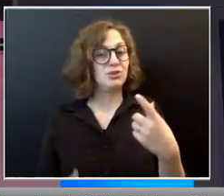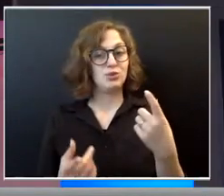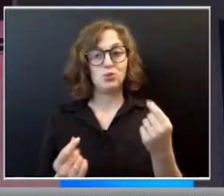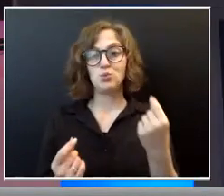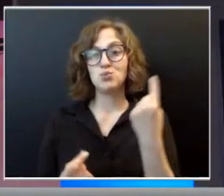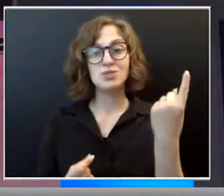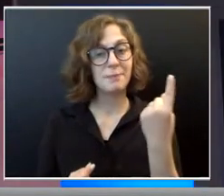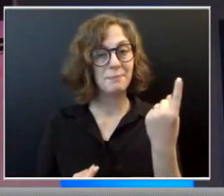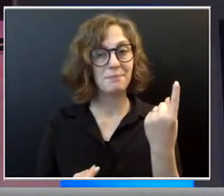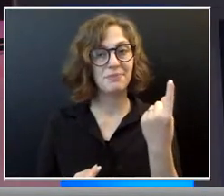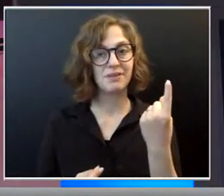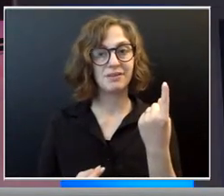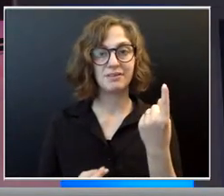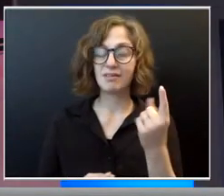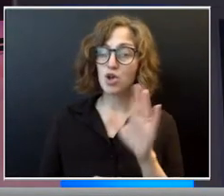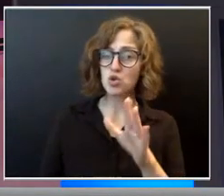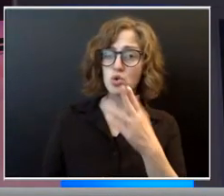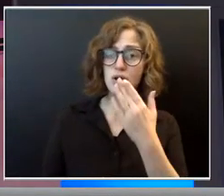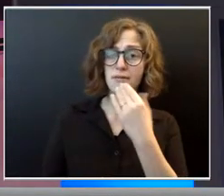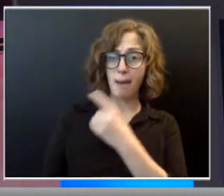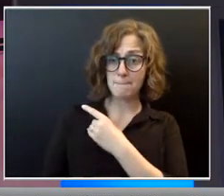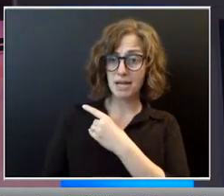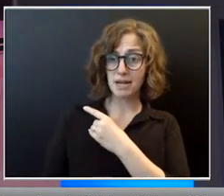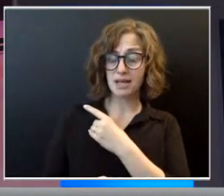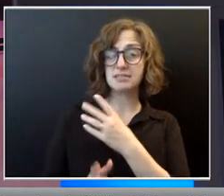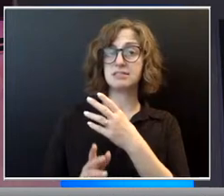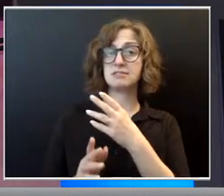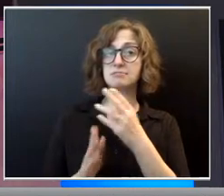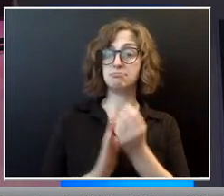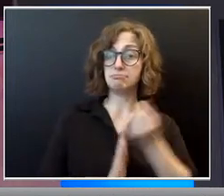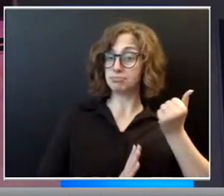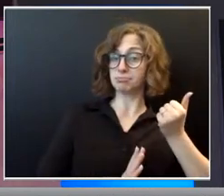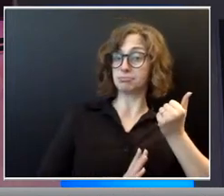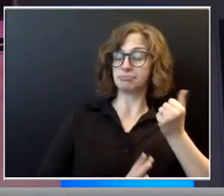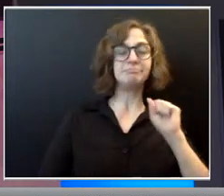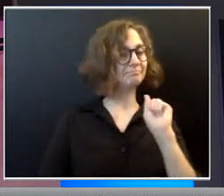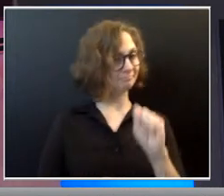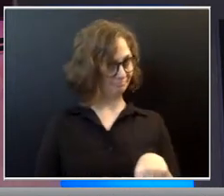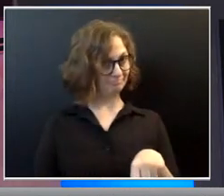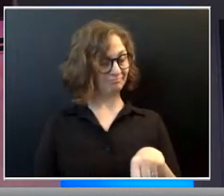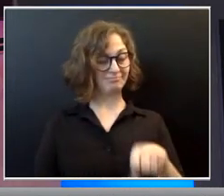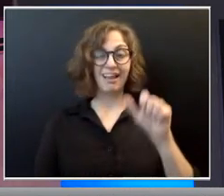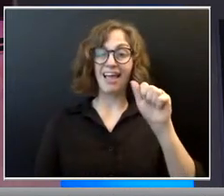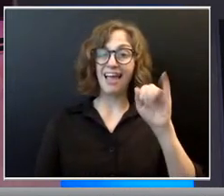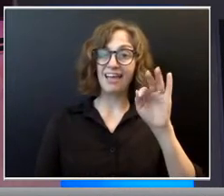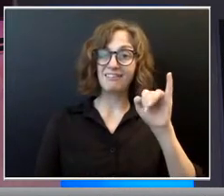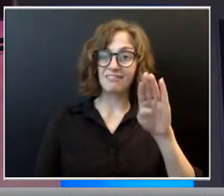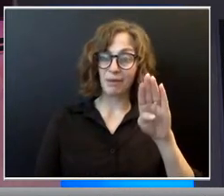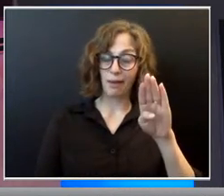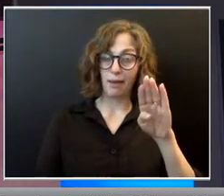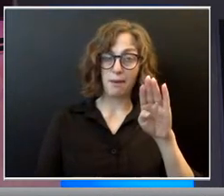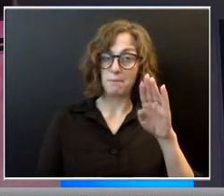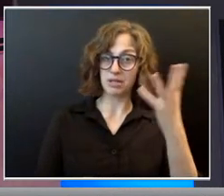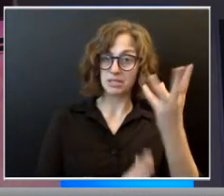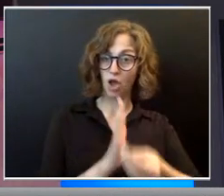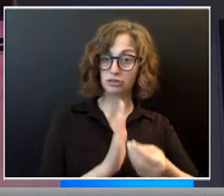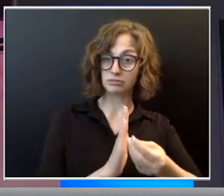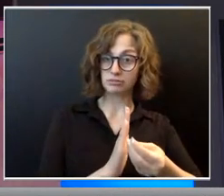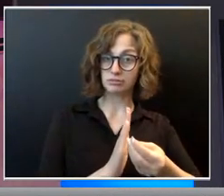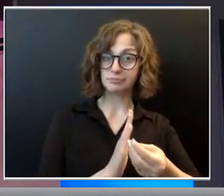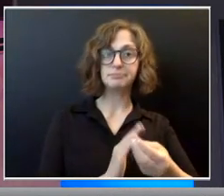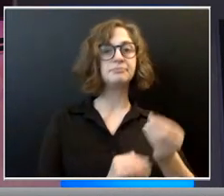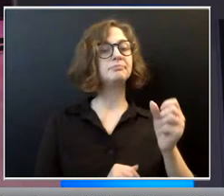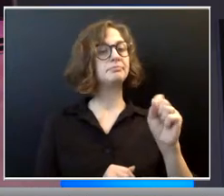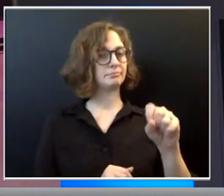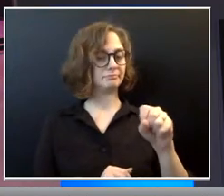you reversed your diabetes. Yes. And then the AFib is totally gone? Yeah, so it's something, is it gone right forever? Now we're in